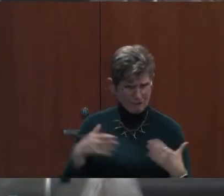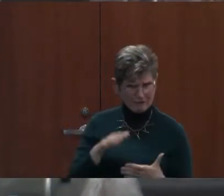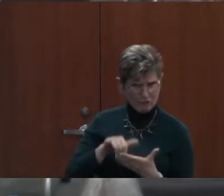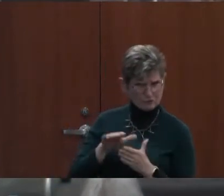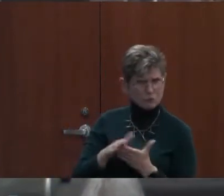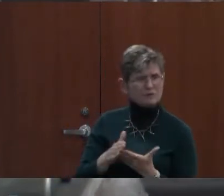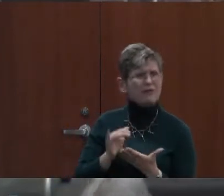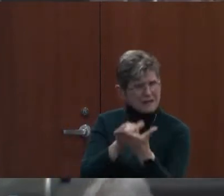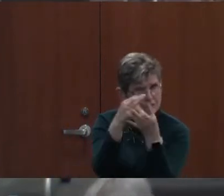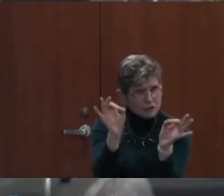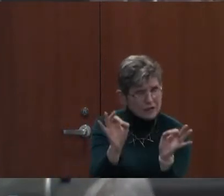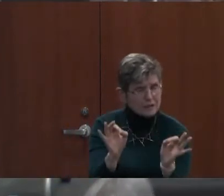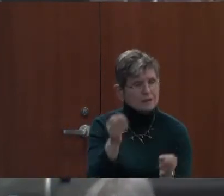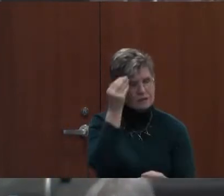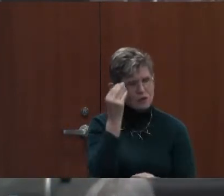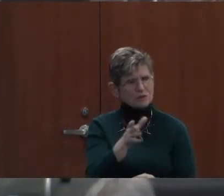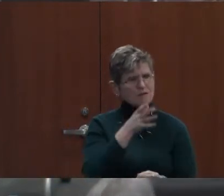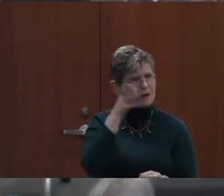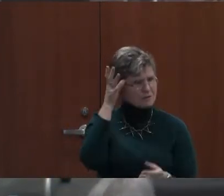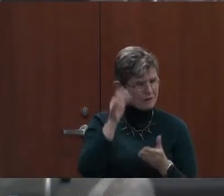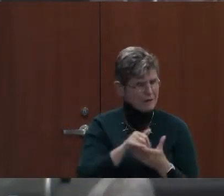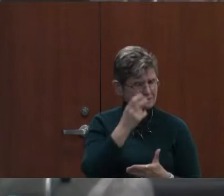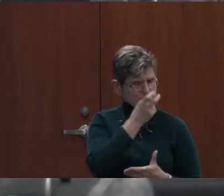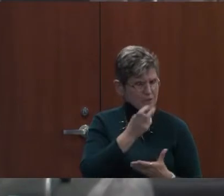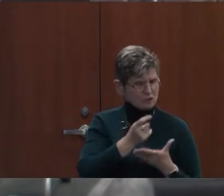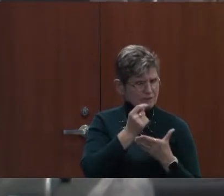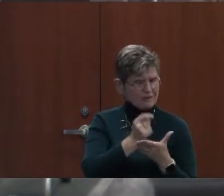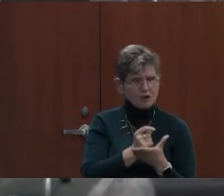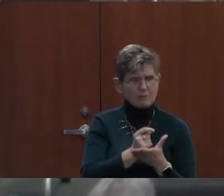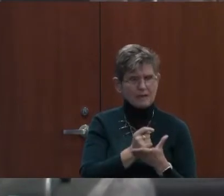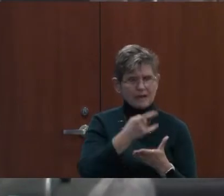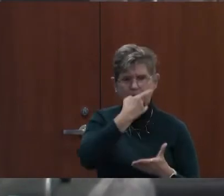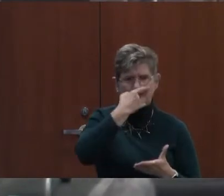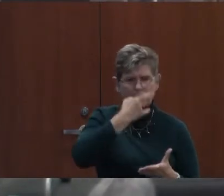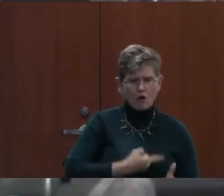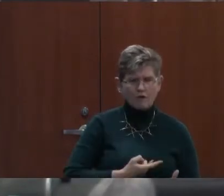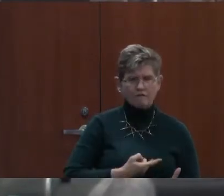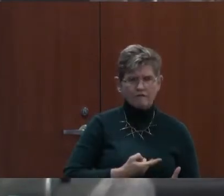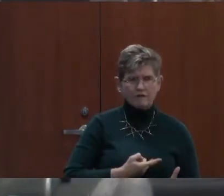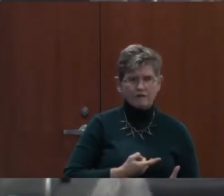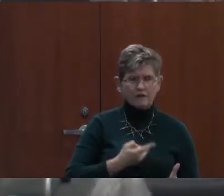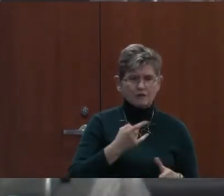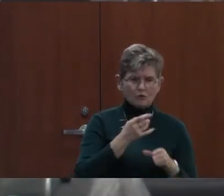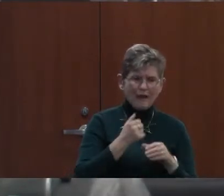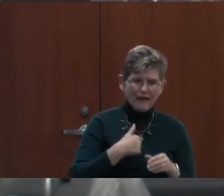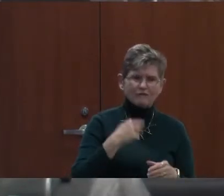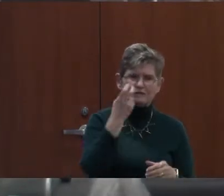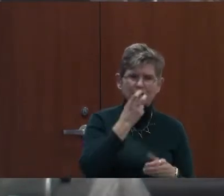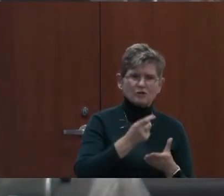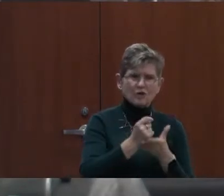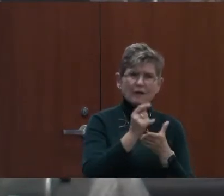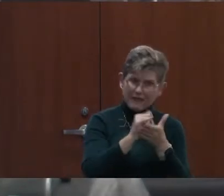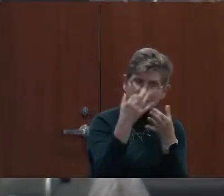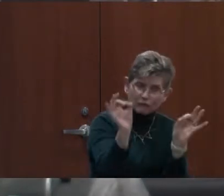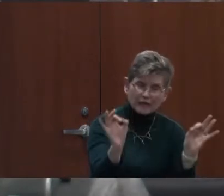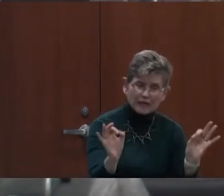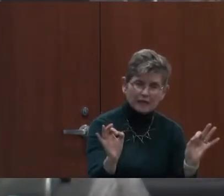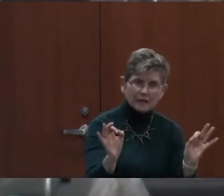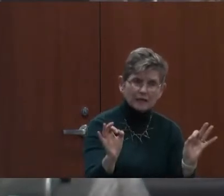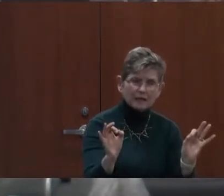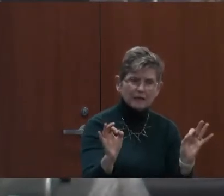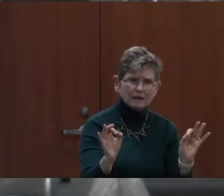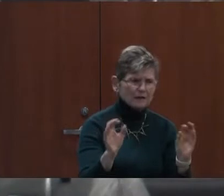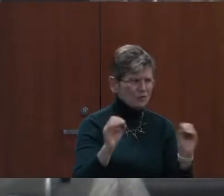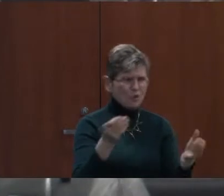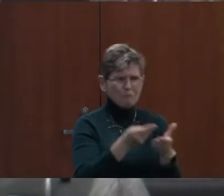free. Notifying parents that their speech therapy receiving children could take off their mask to get an effective therapy session, that was free. No amount of